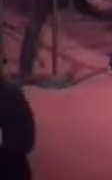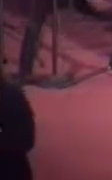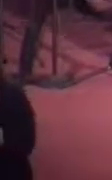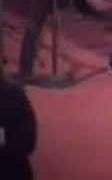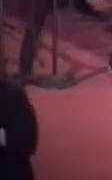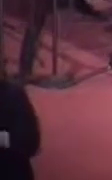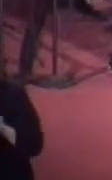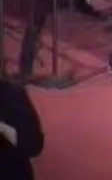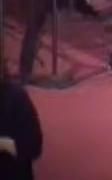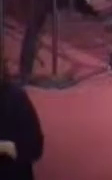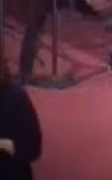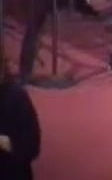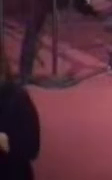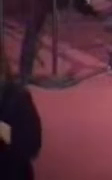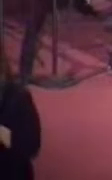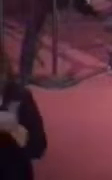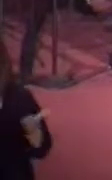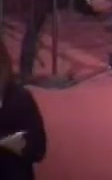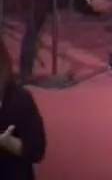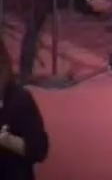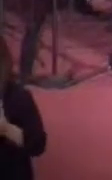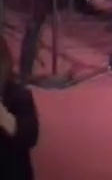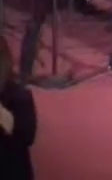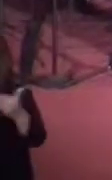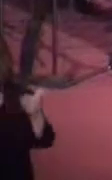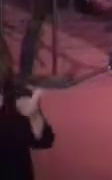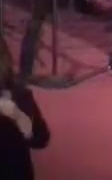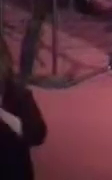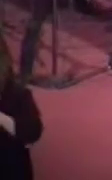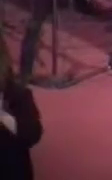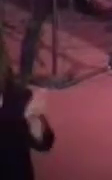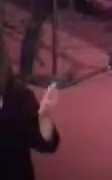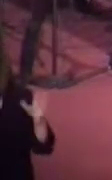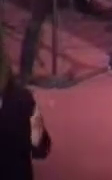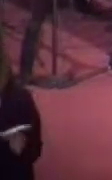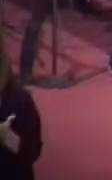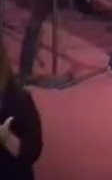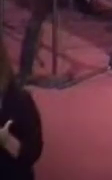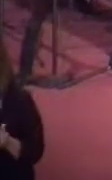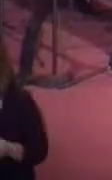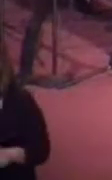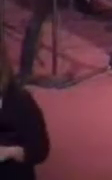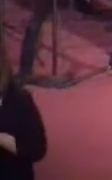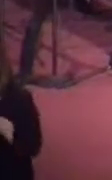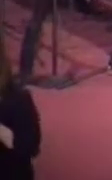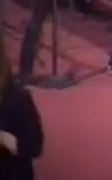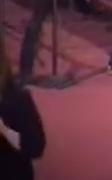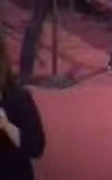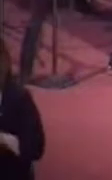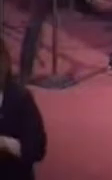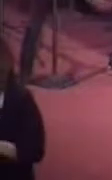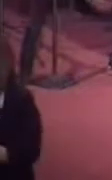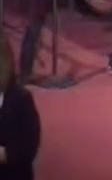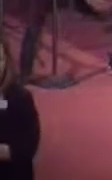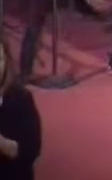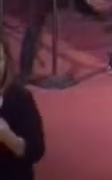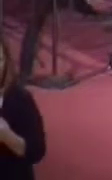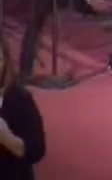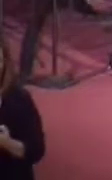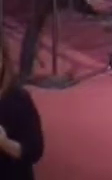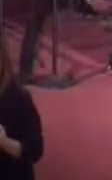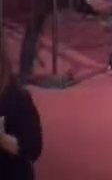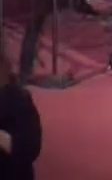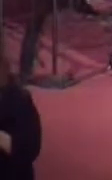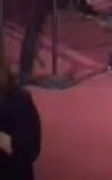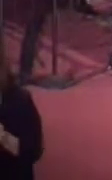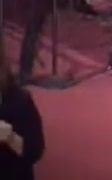persecuted right here in these very walls among this group of people. It can happen. Persecution can be all around us. So how should we